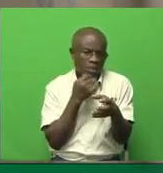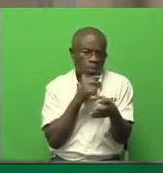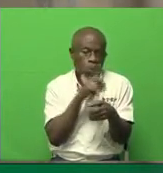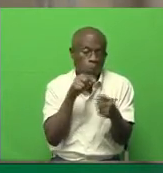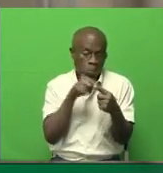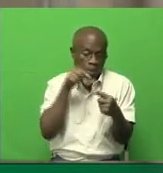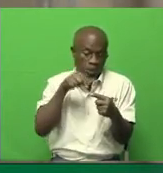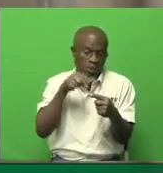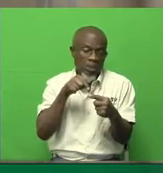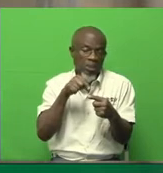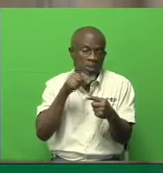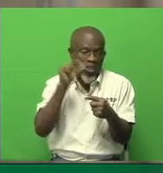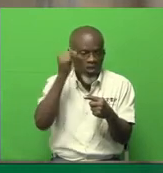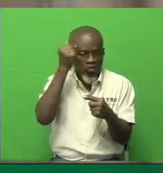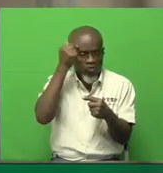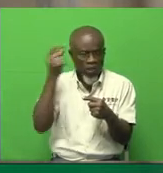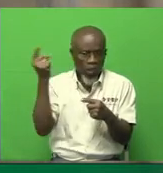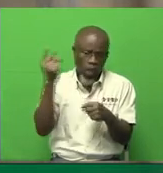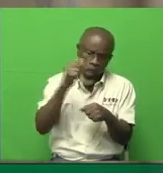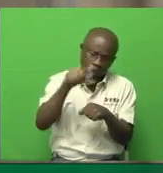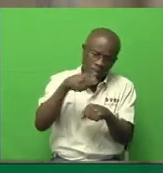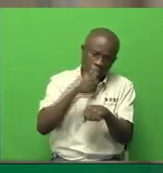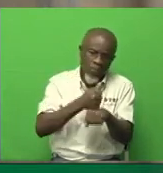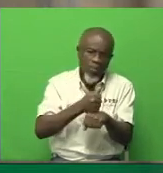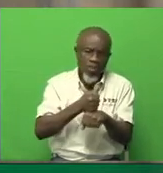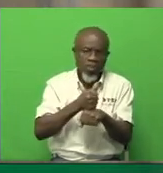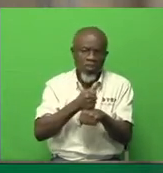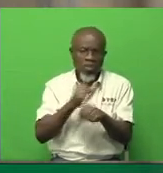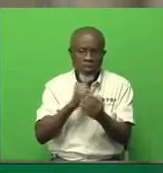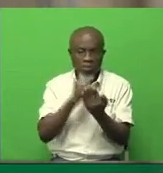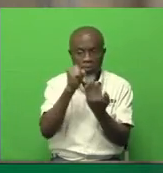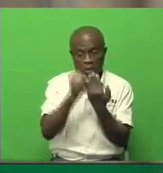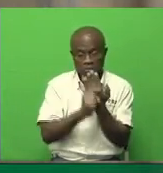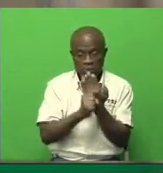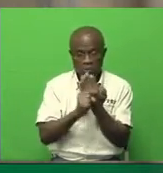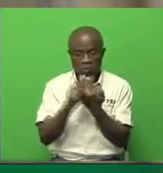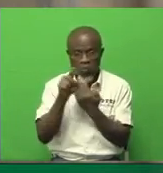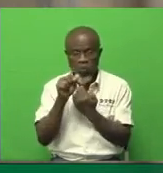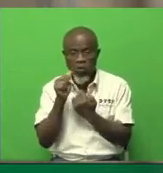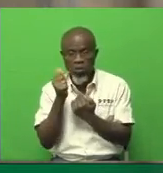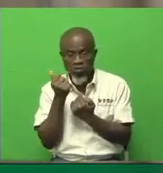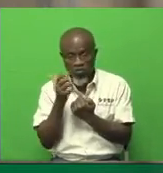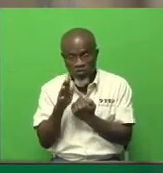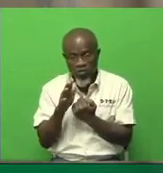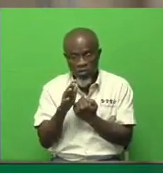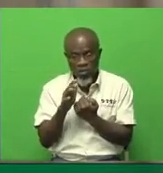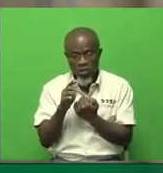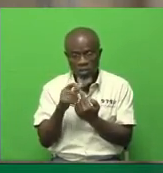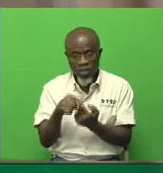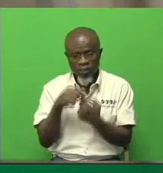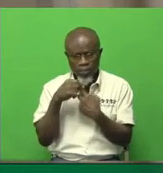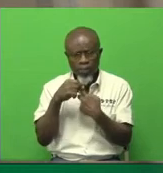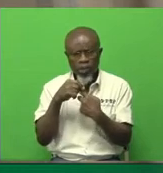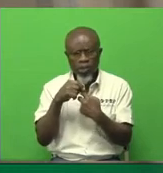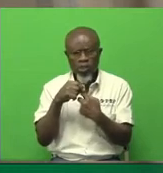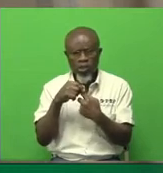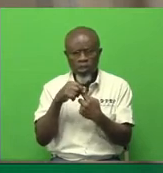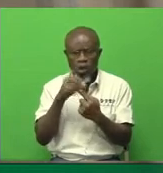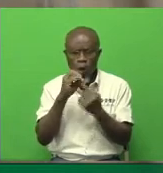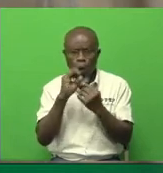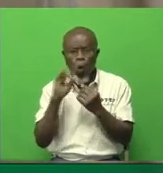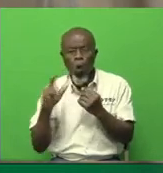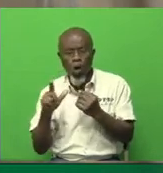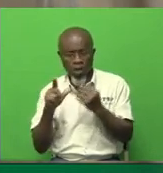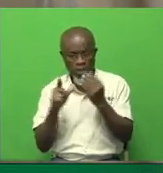2015 that they were faced with so many challenges especially the challenges affecting the hydrocarbon sector